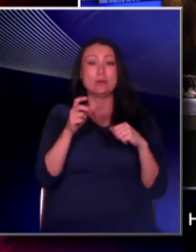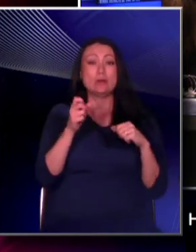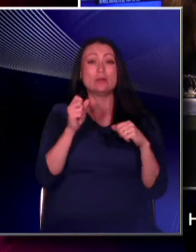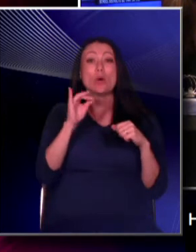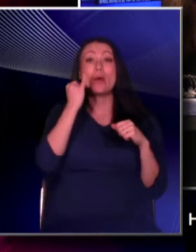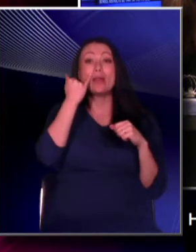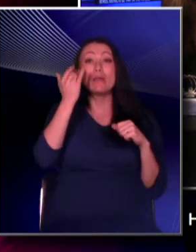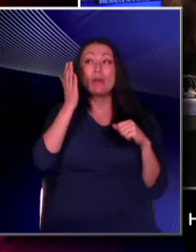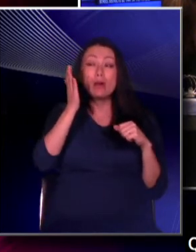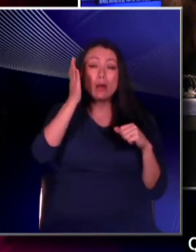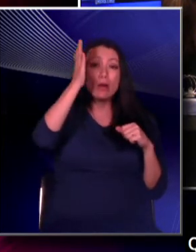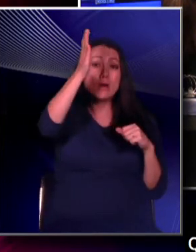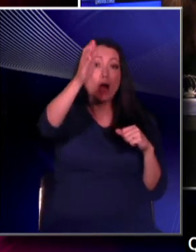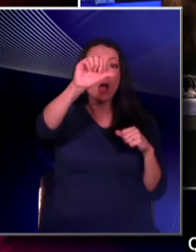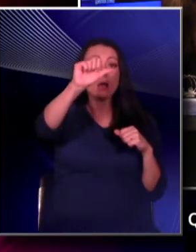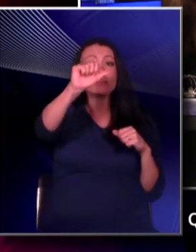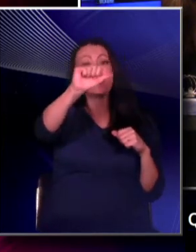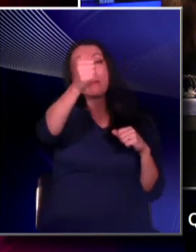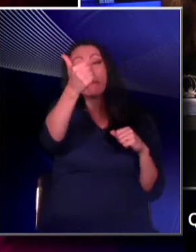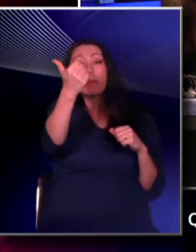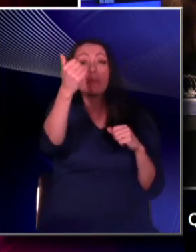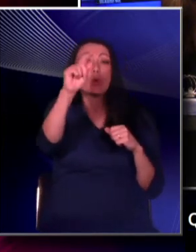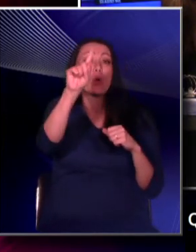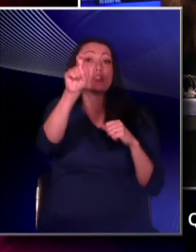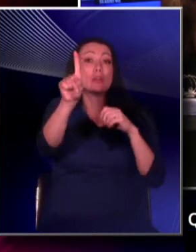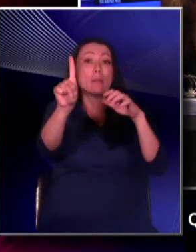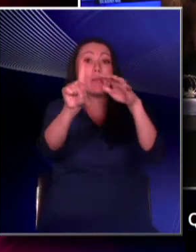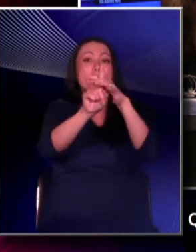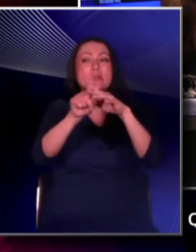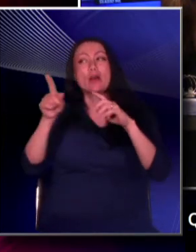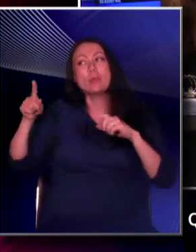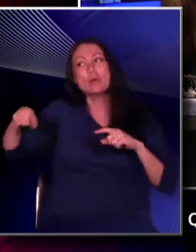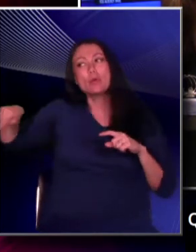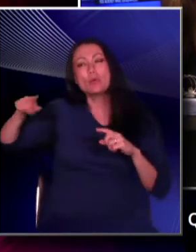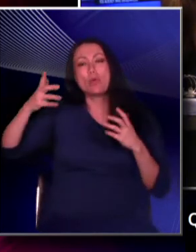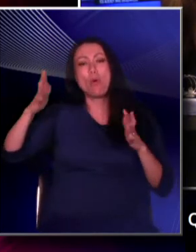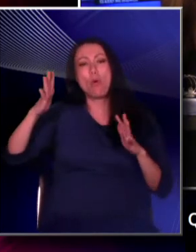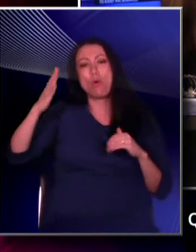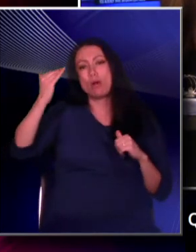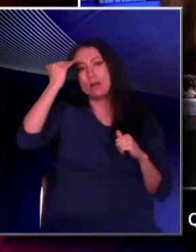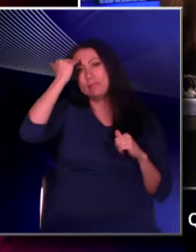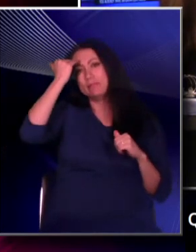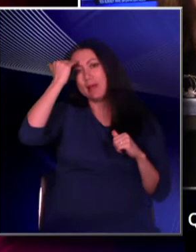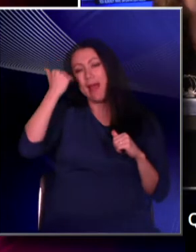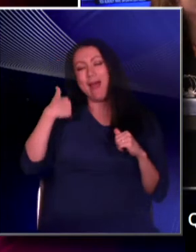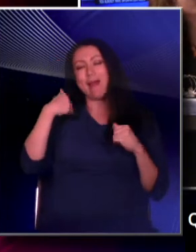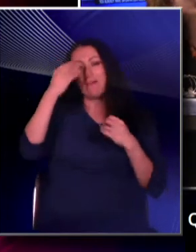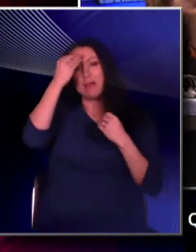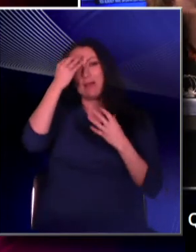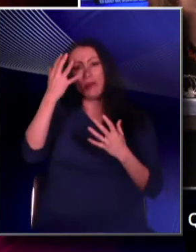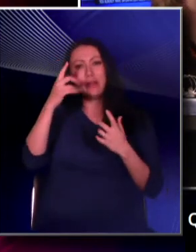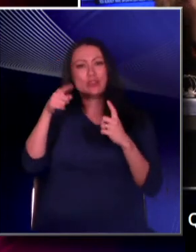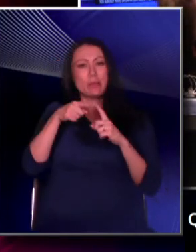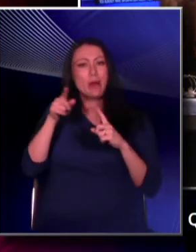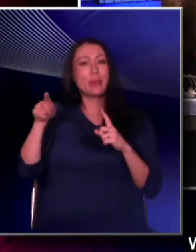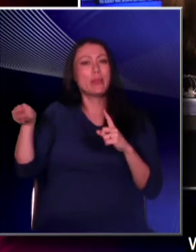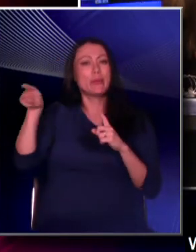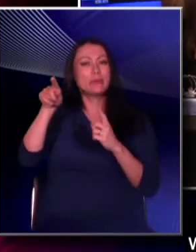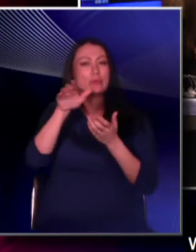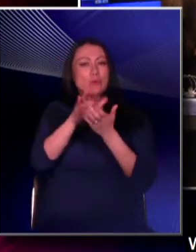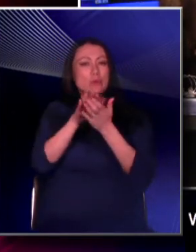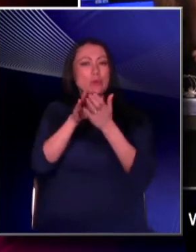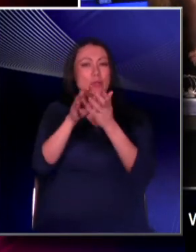comes up, you already have information about our work with school districts.